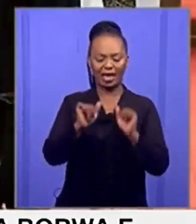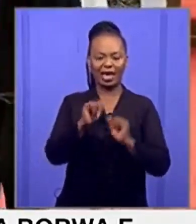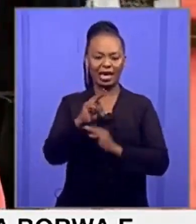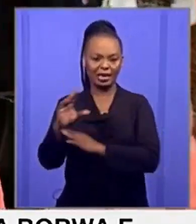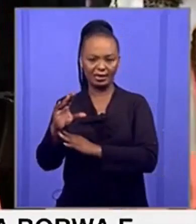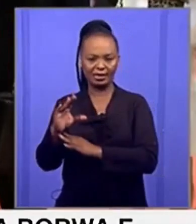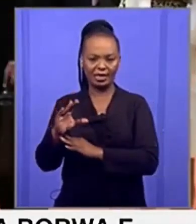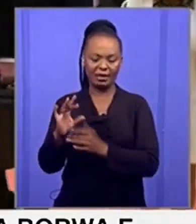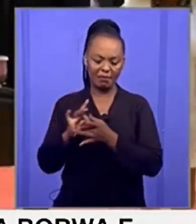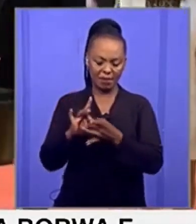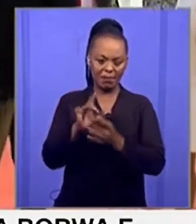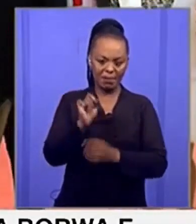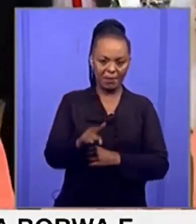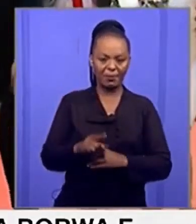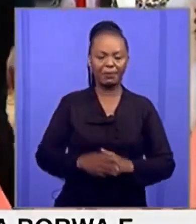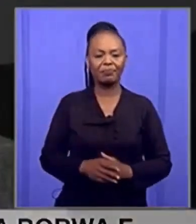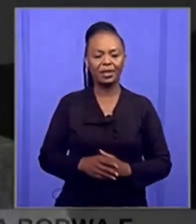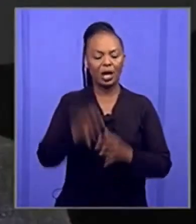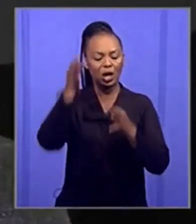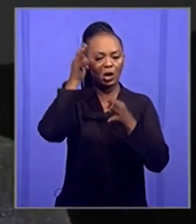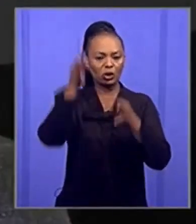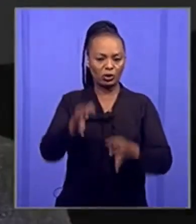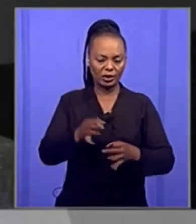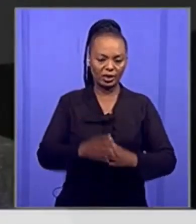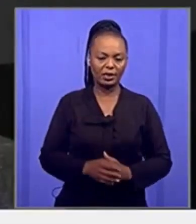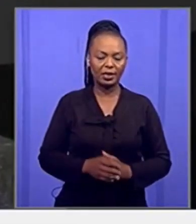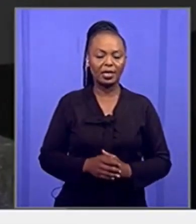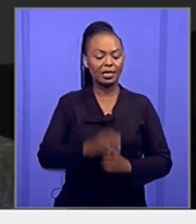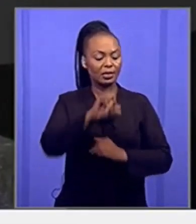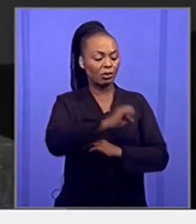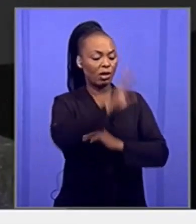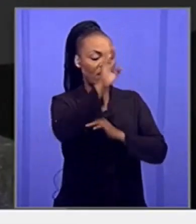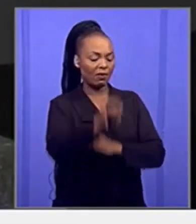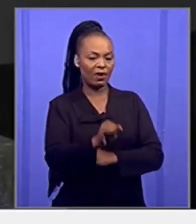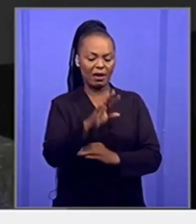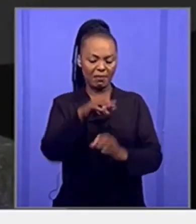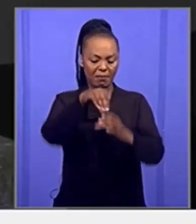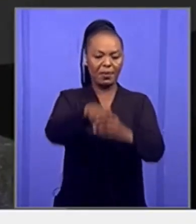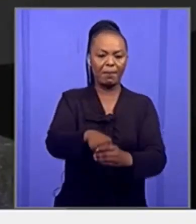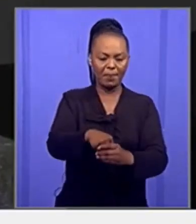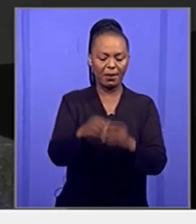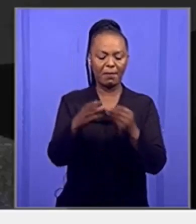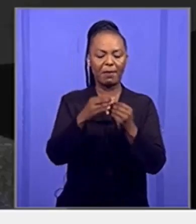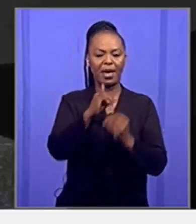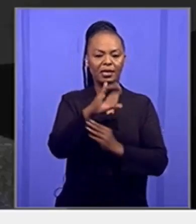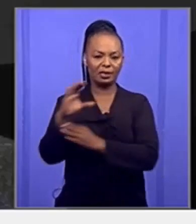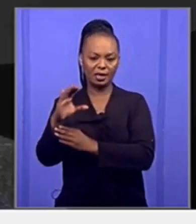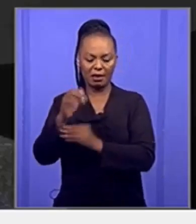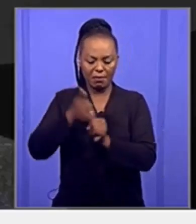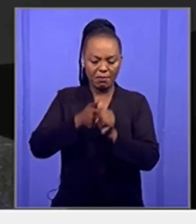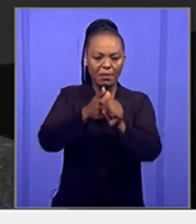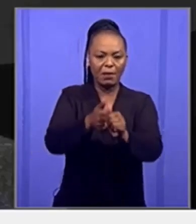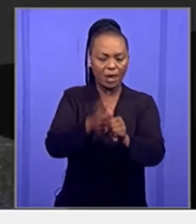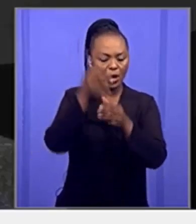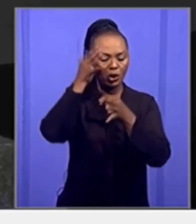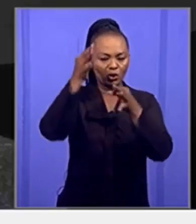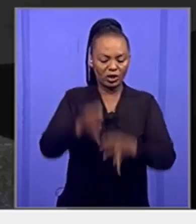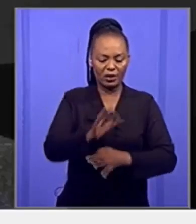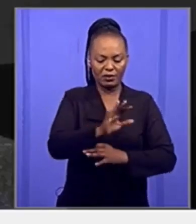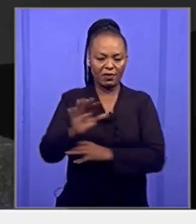ANC. South Africa remains a signatory to the ICC in line with a resolution of the 55th